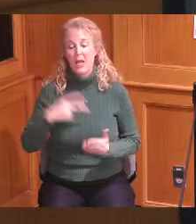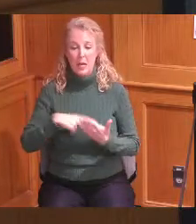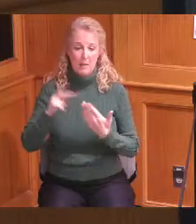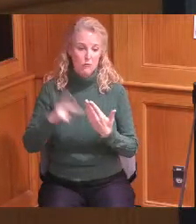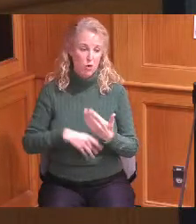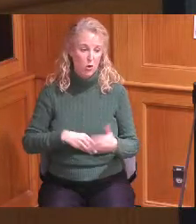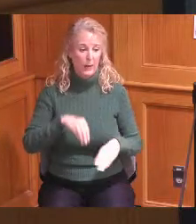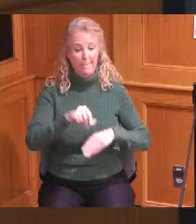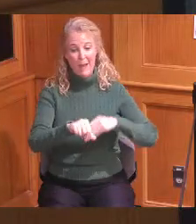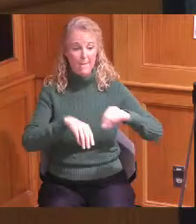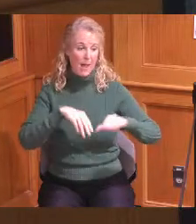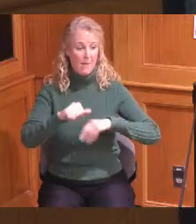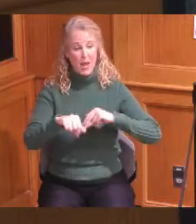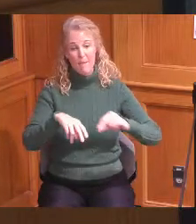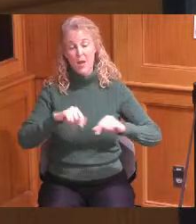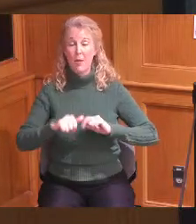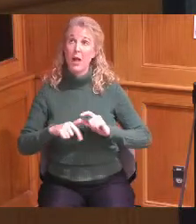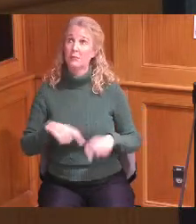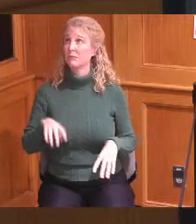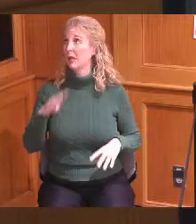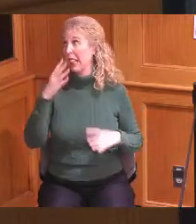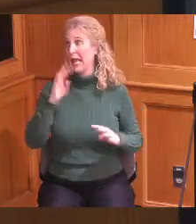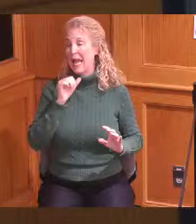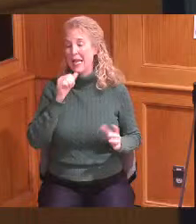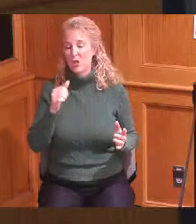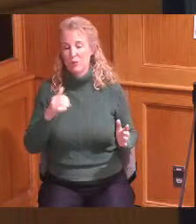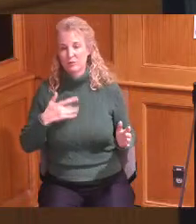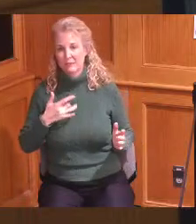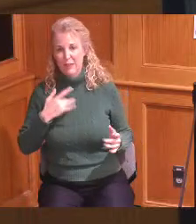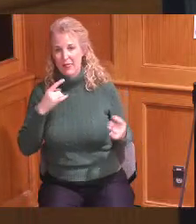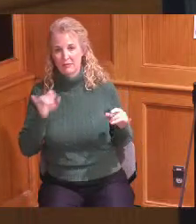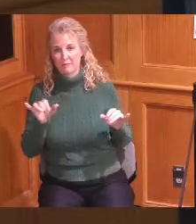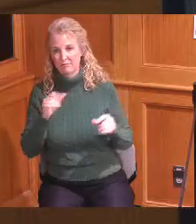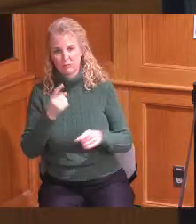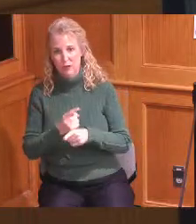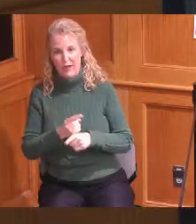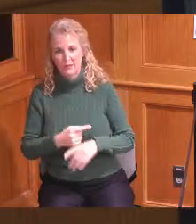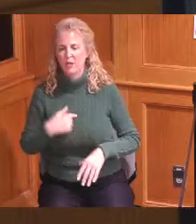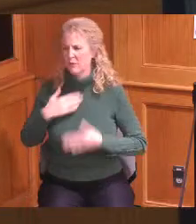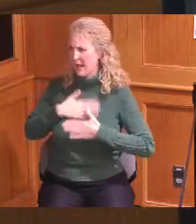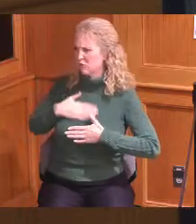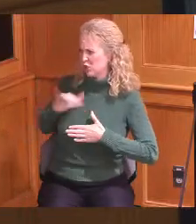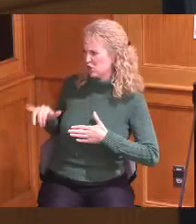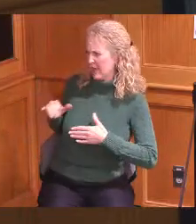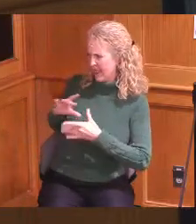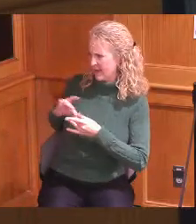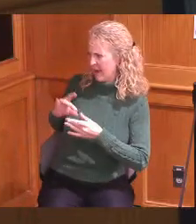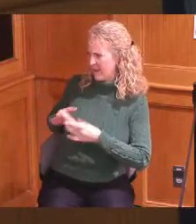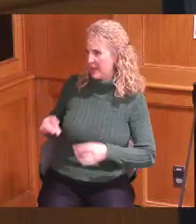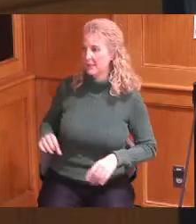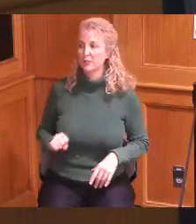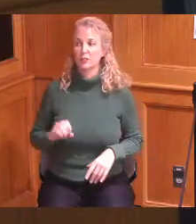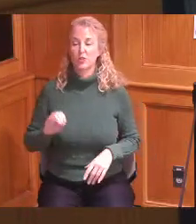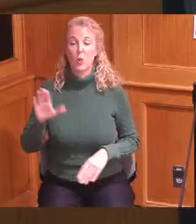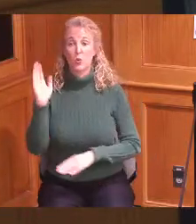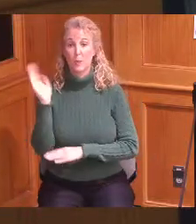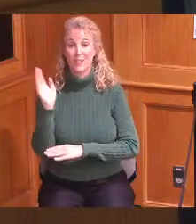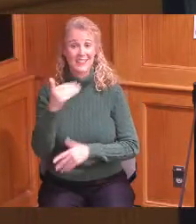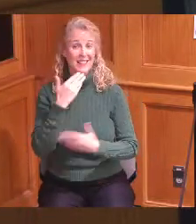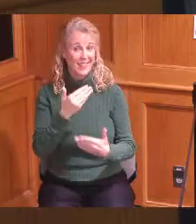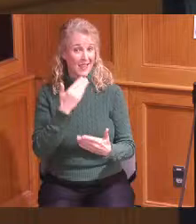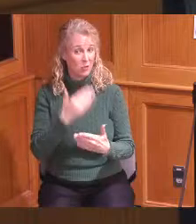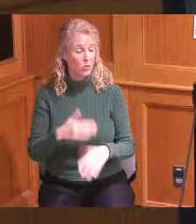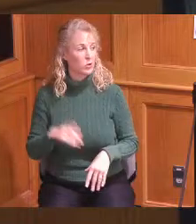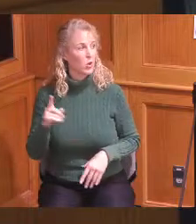fund, is something that I don't agree with. So anyways, yeah. So thank you for the presentation. So do you